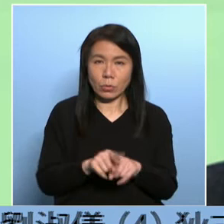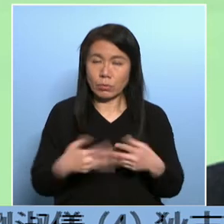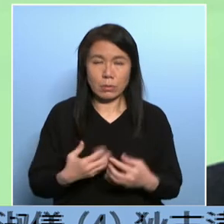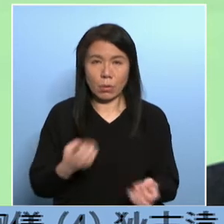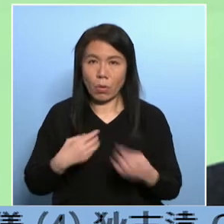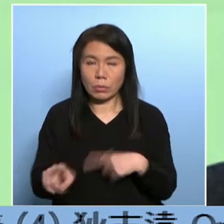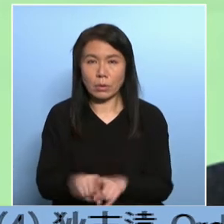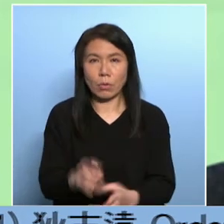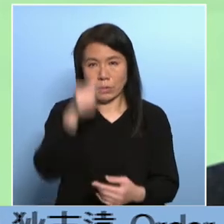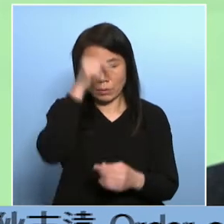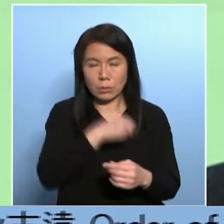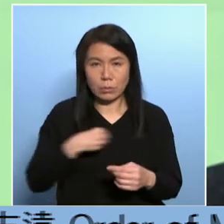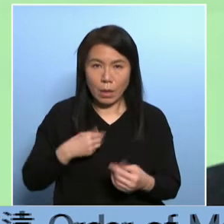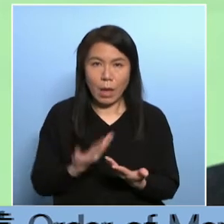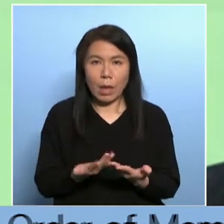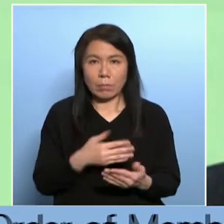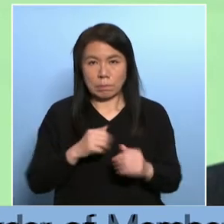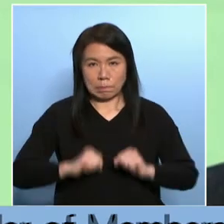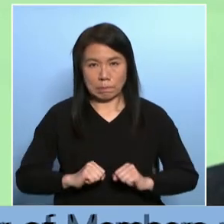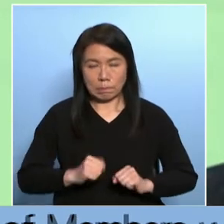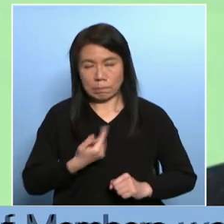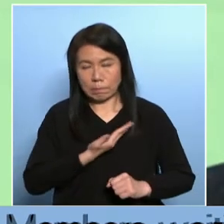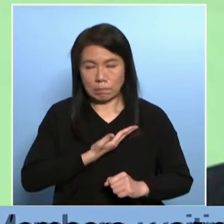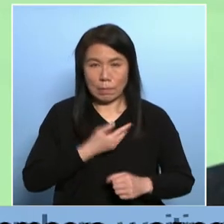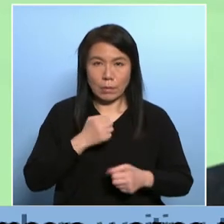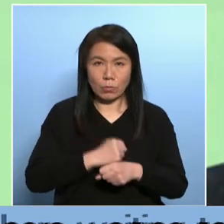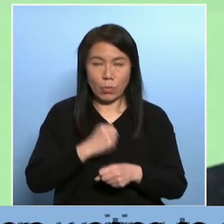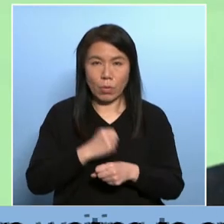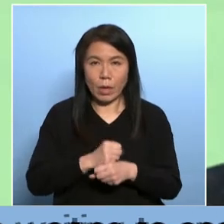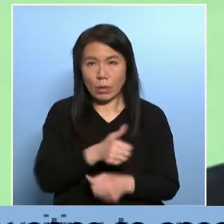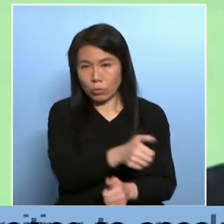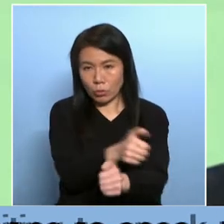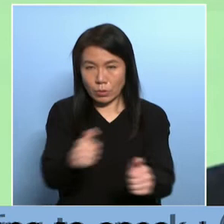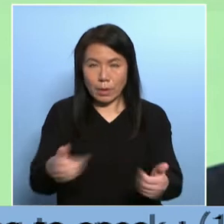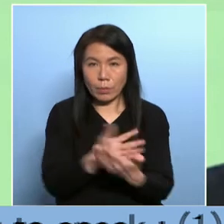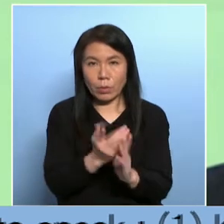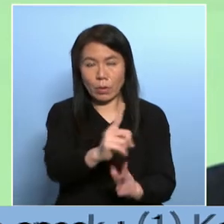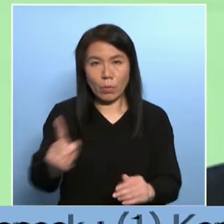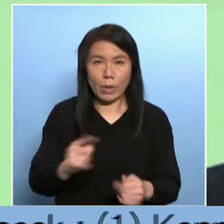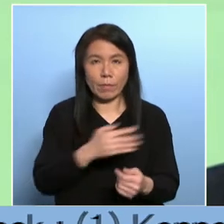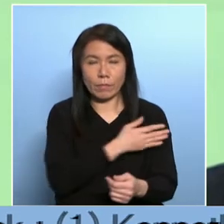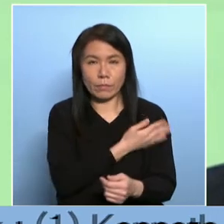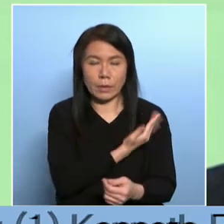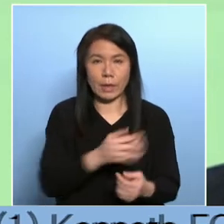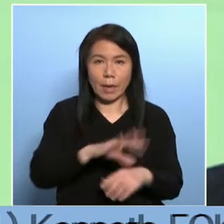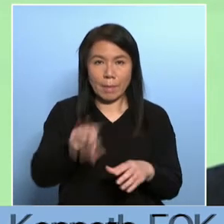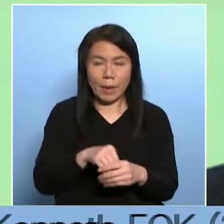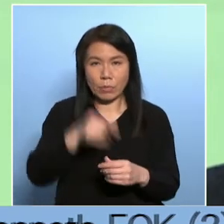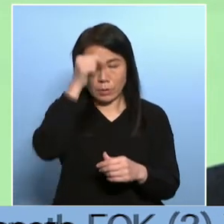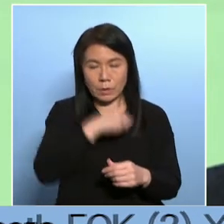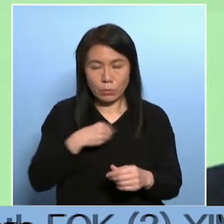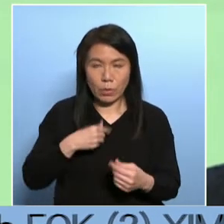that, as most members have said, for those working at the front line, they are still holding on to their posts, and I'd like to salute to